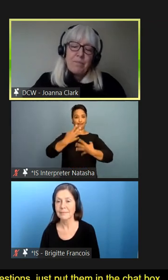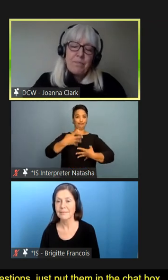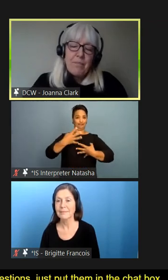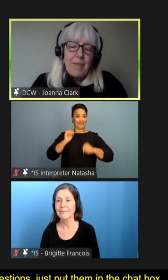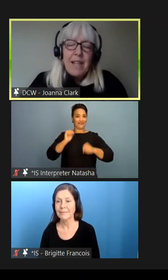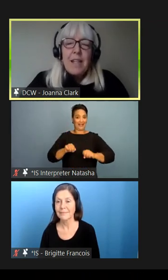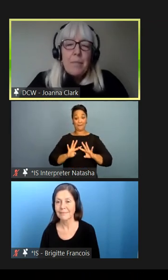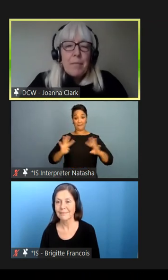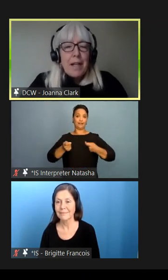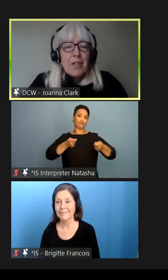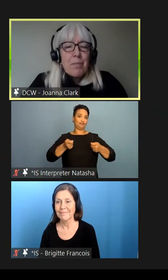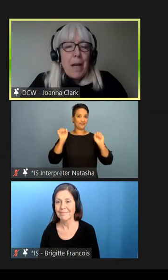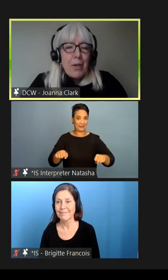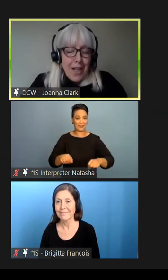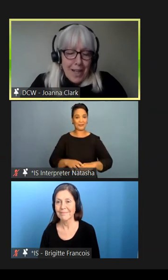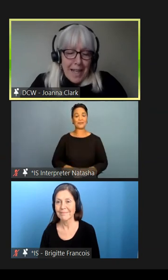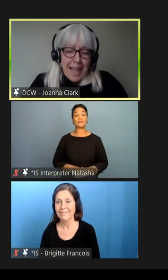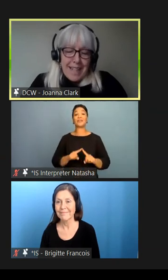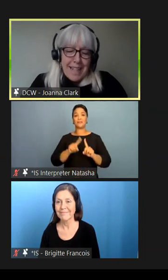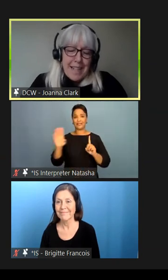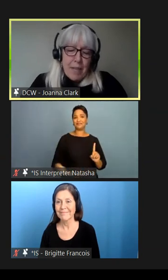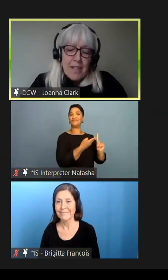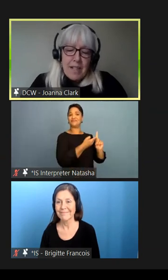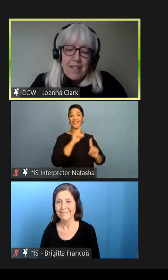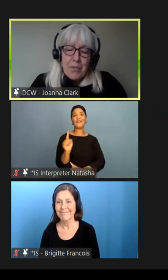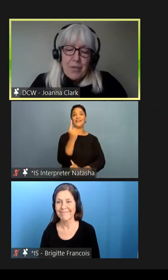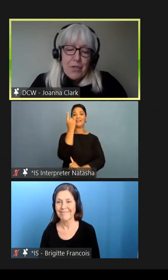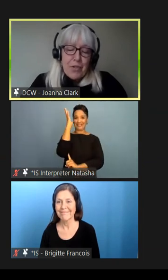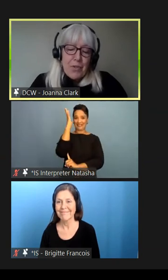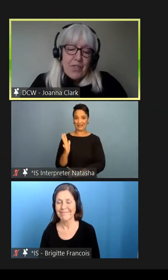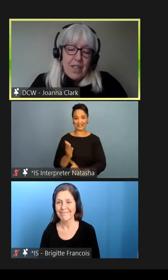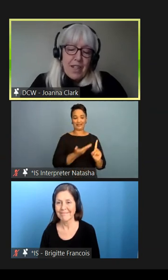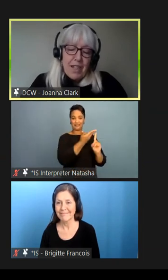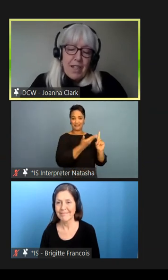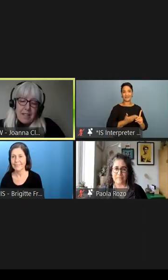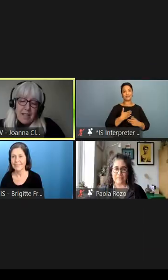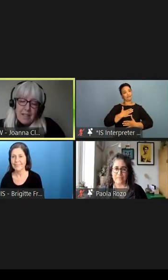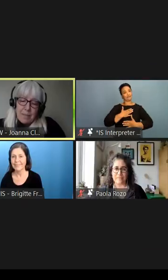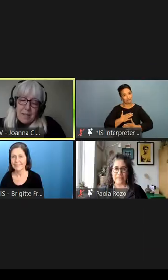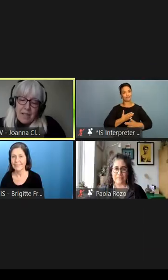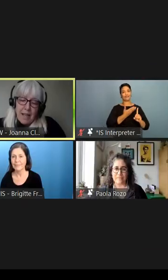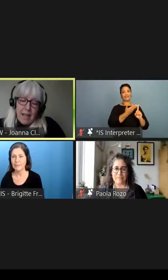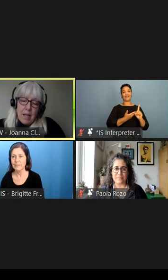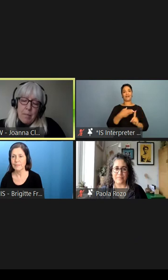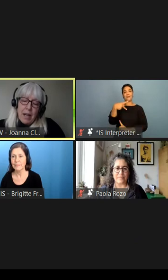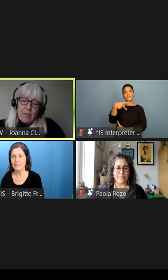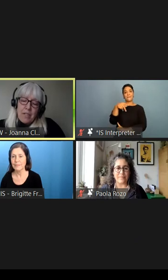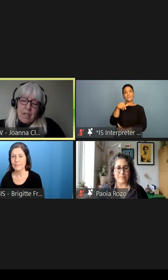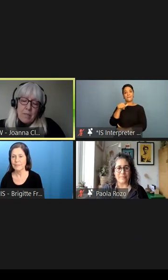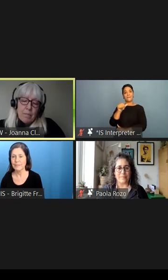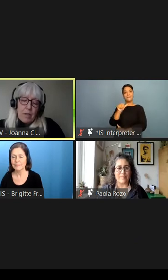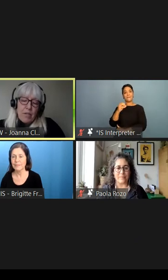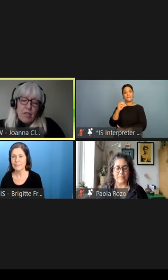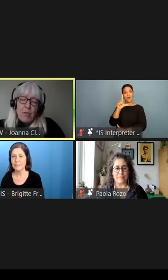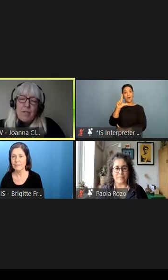discussion. But back to Paola. As I say, I'm delighted to introduce her as a speaker. Paola is